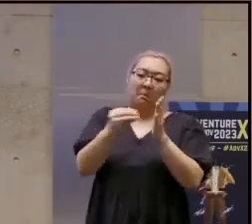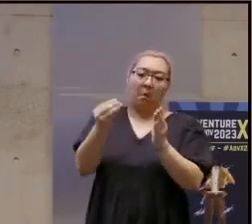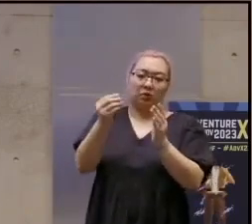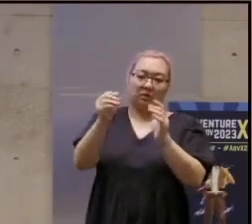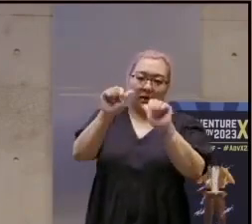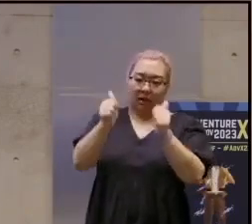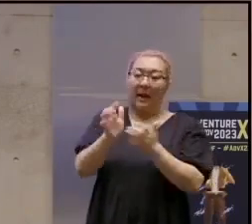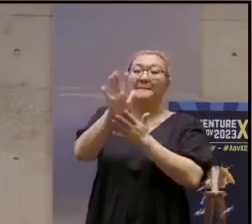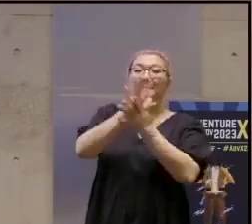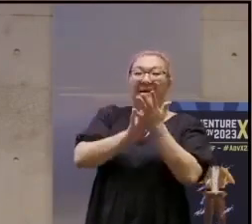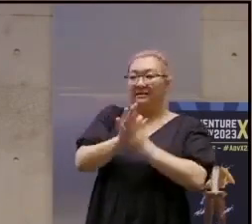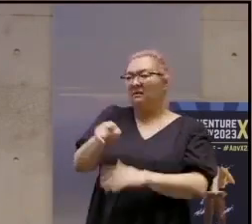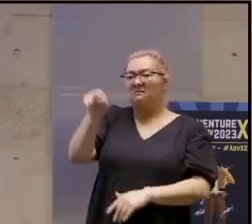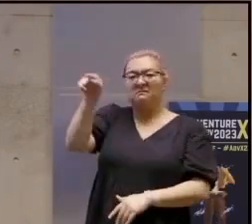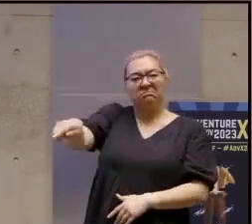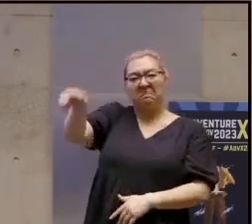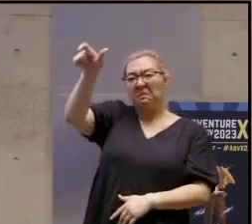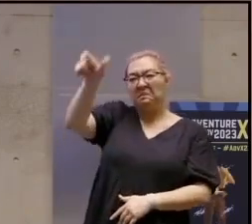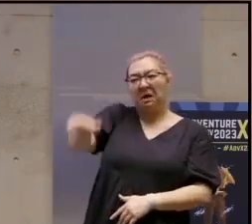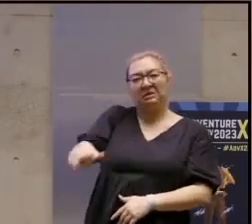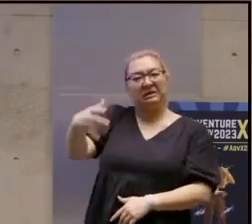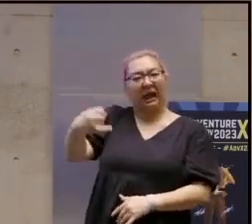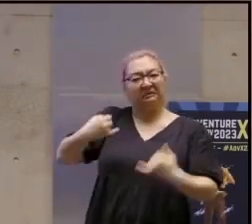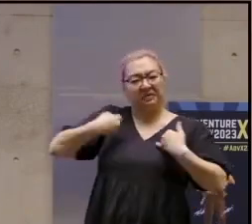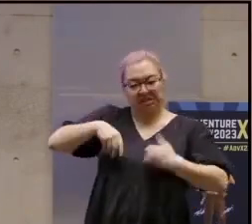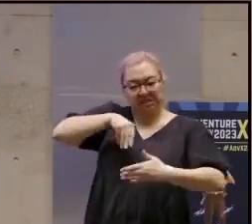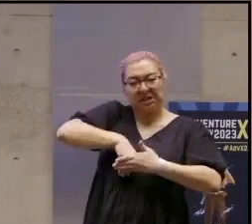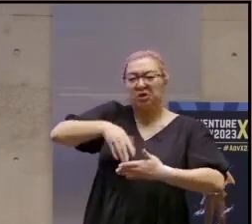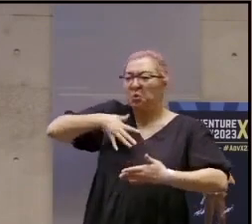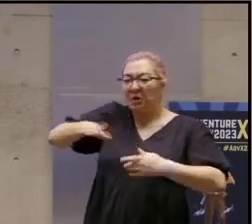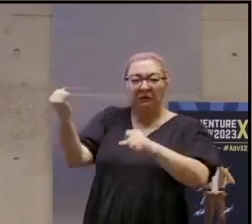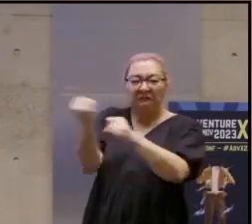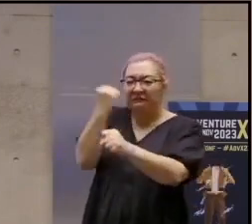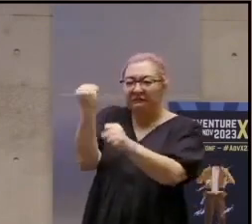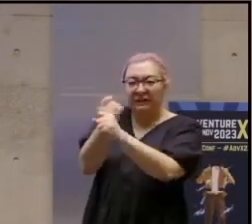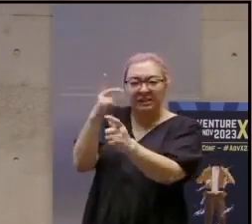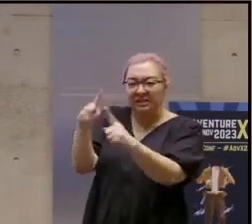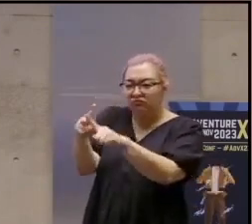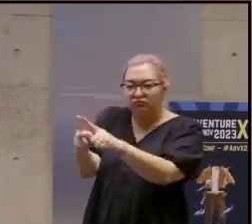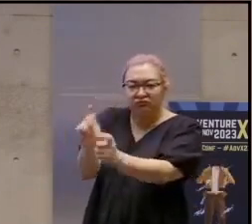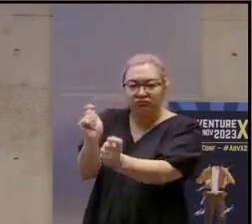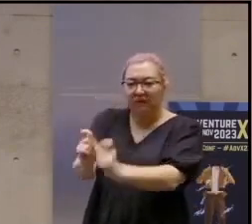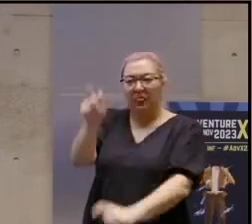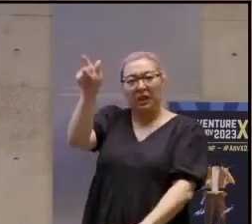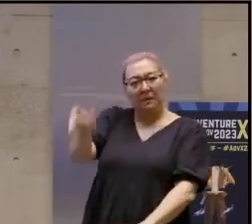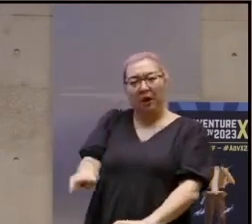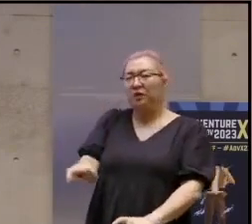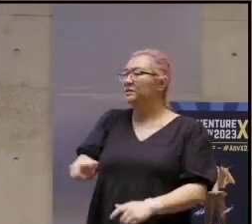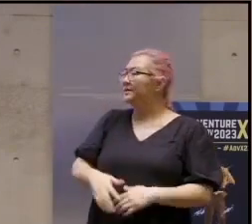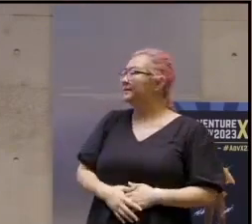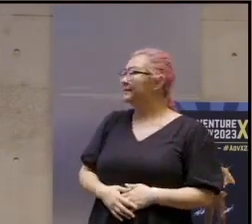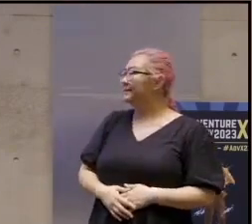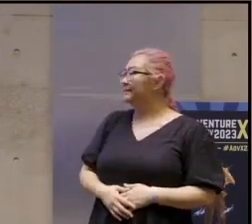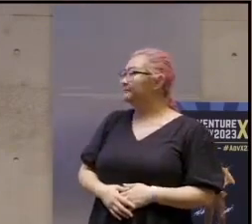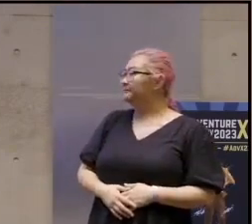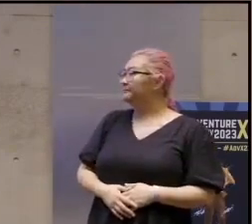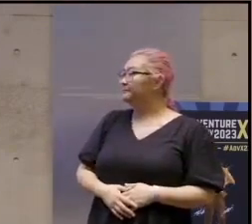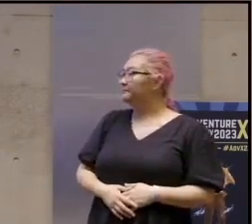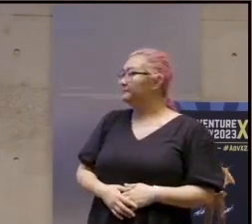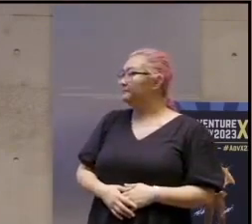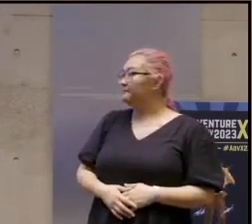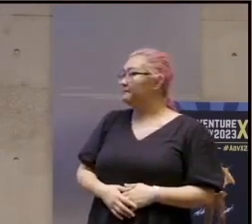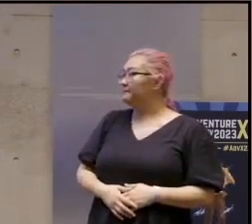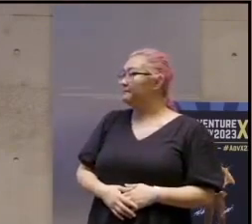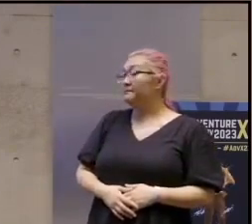a slice of the game world that still entertains this. And that, again, that's fine. That might be a mechanic that has to be there to